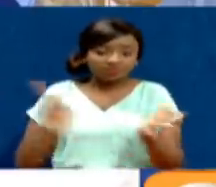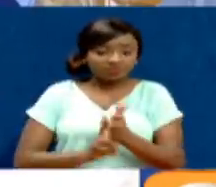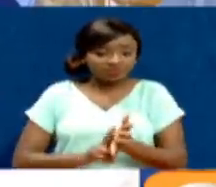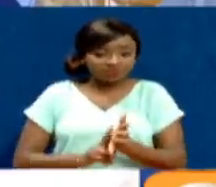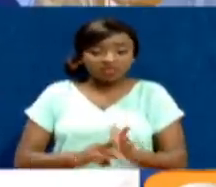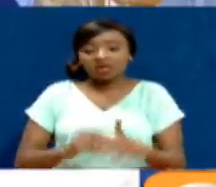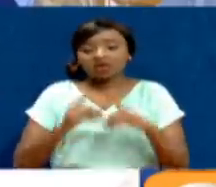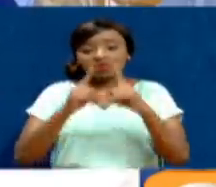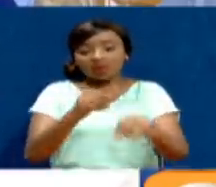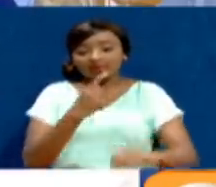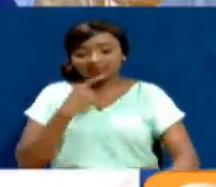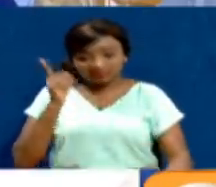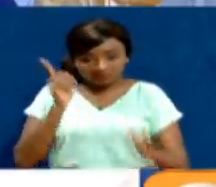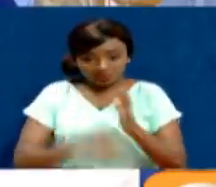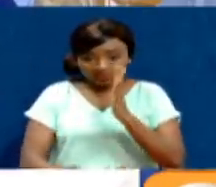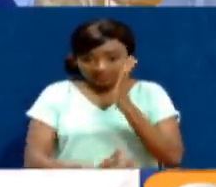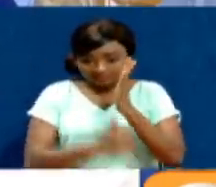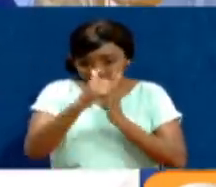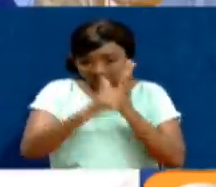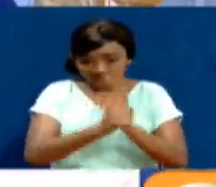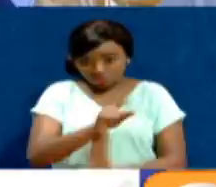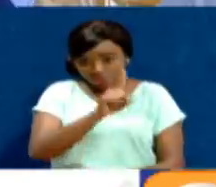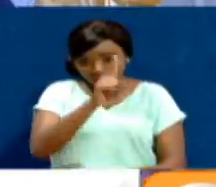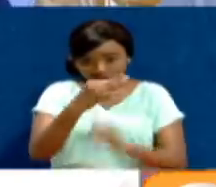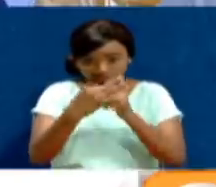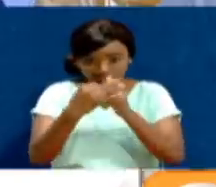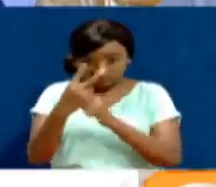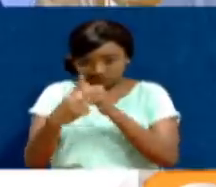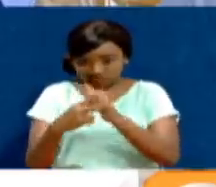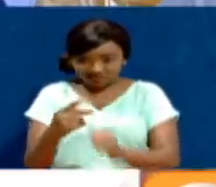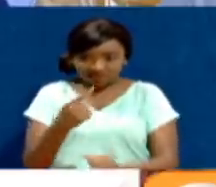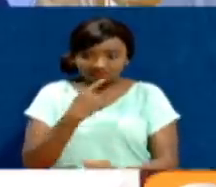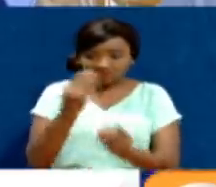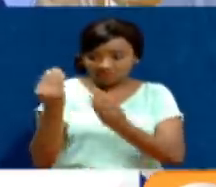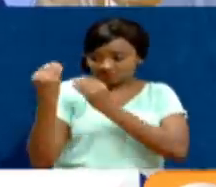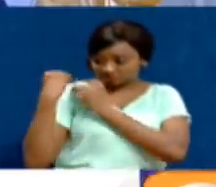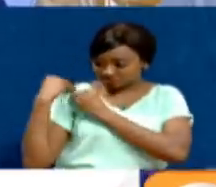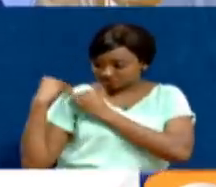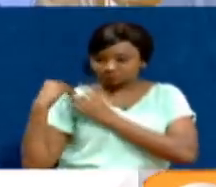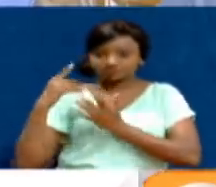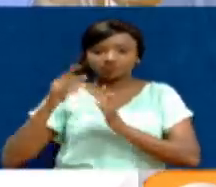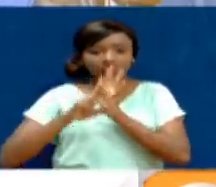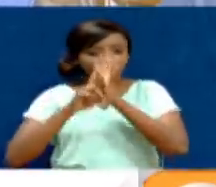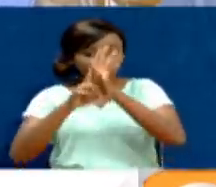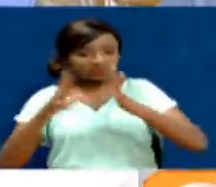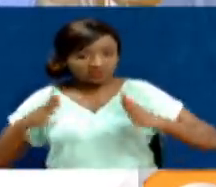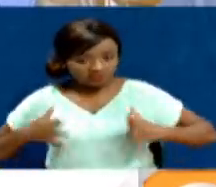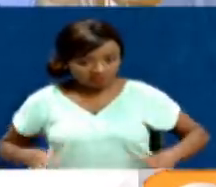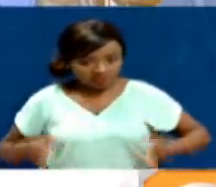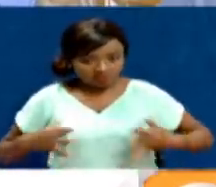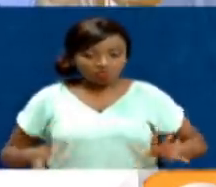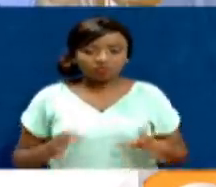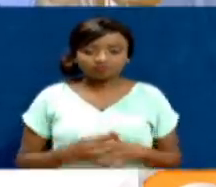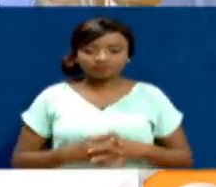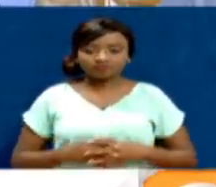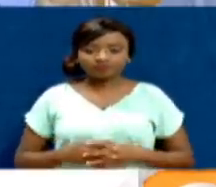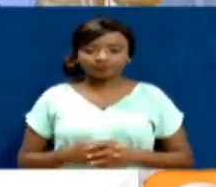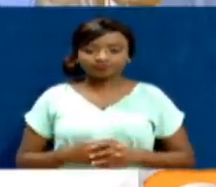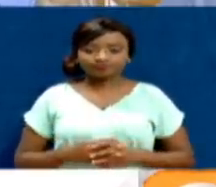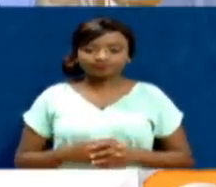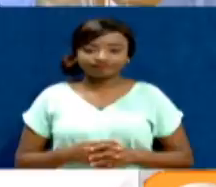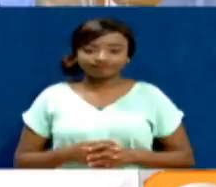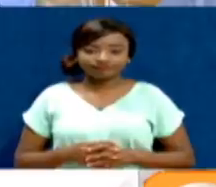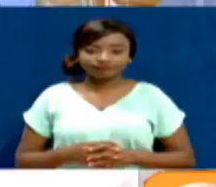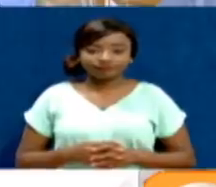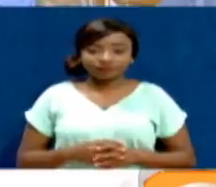myself again, Jeff, Article 1 of the Kenyan Constitution, it mandates me kwa representation of the people ambaye who